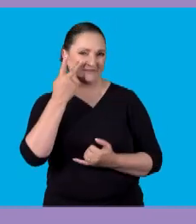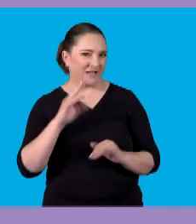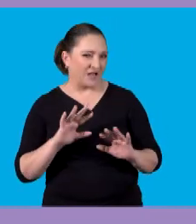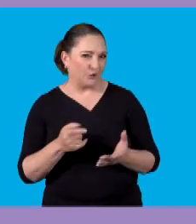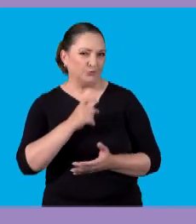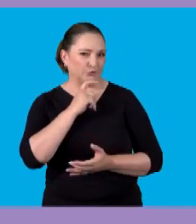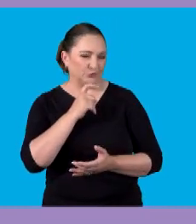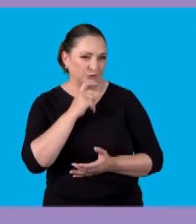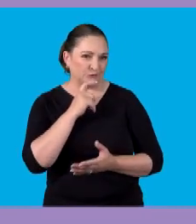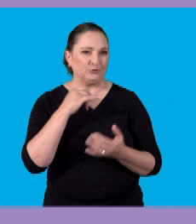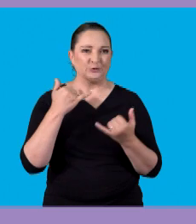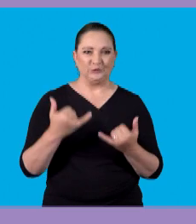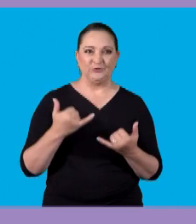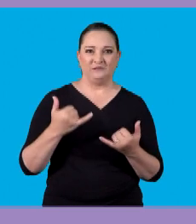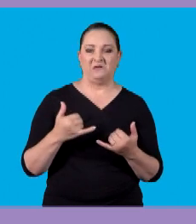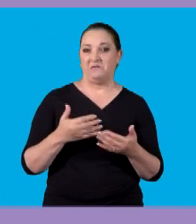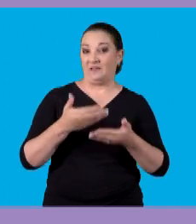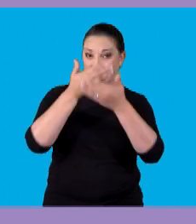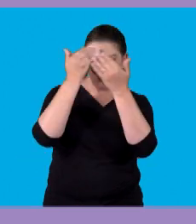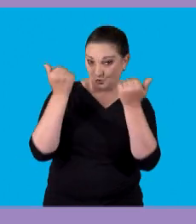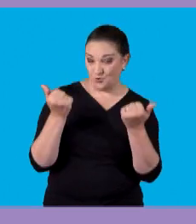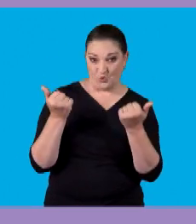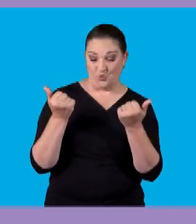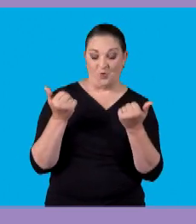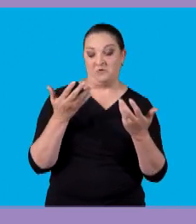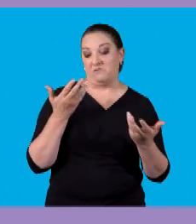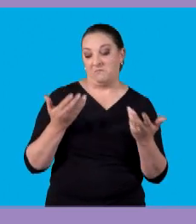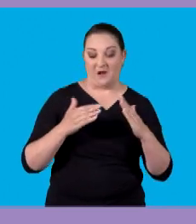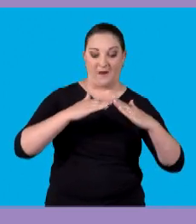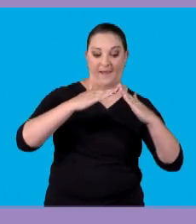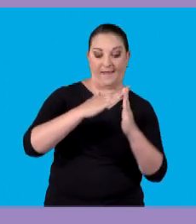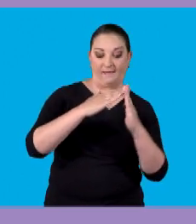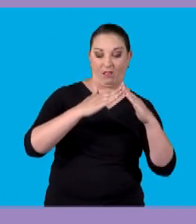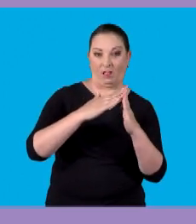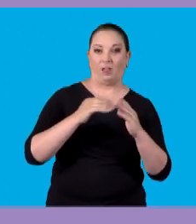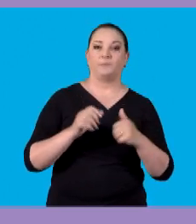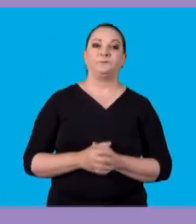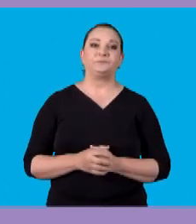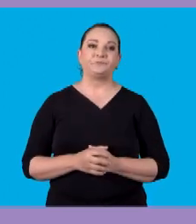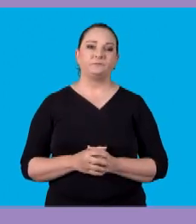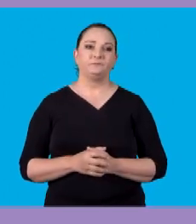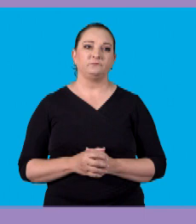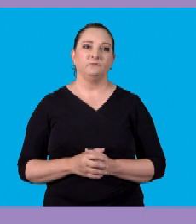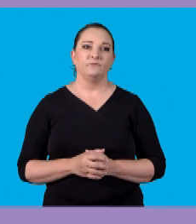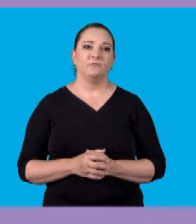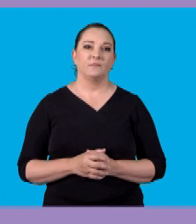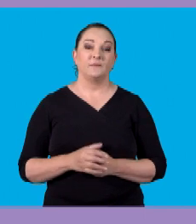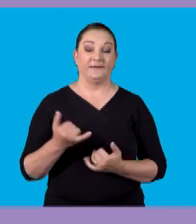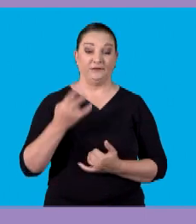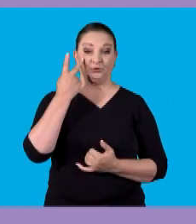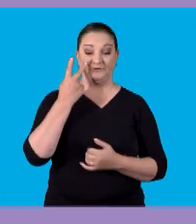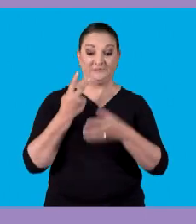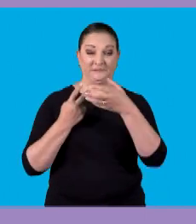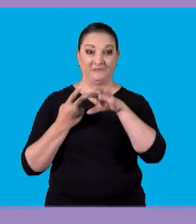properties to solve for unknown angles. The following here says, the